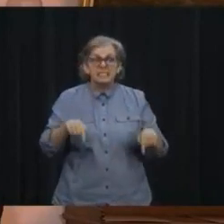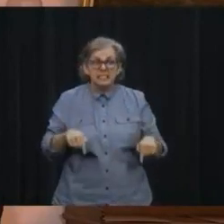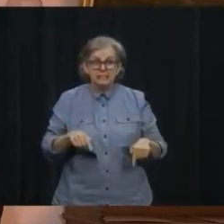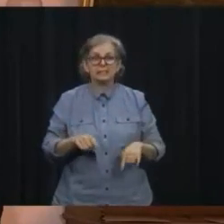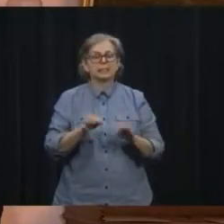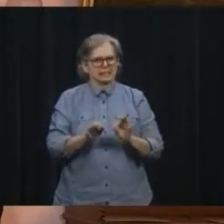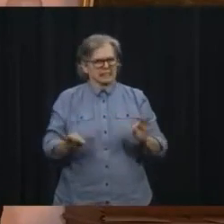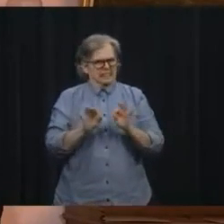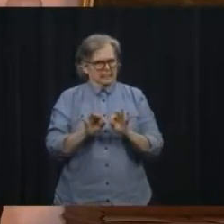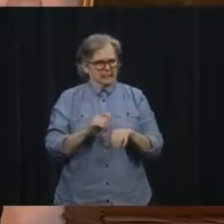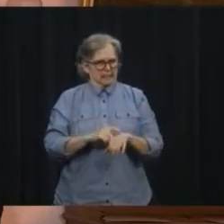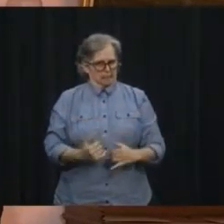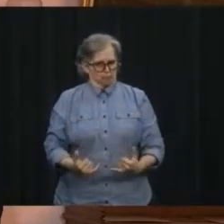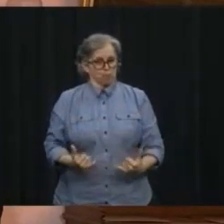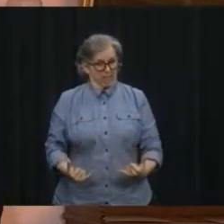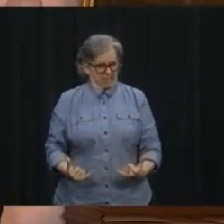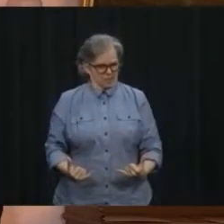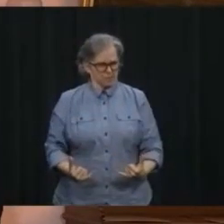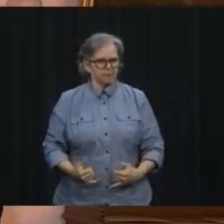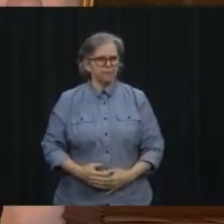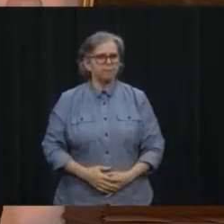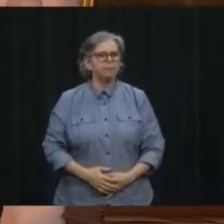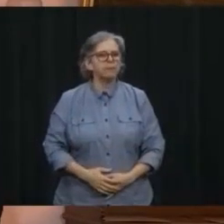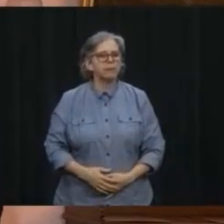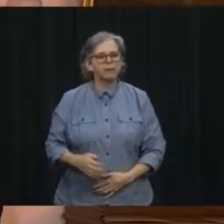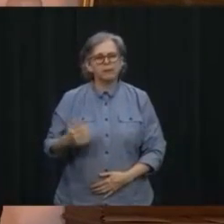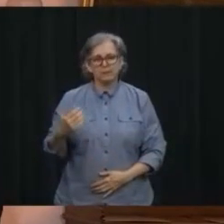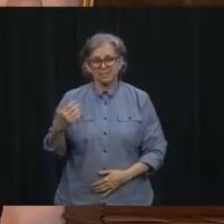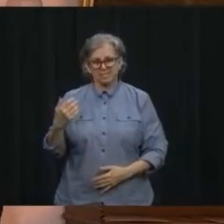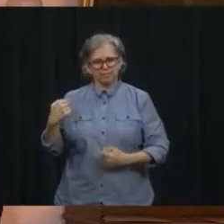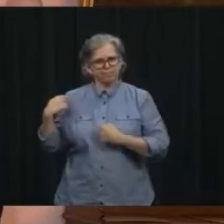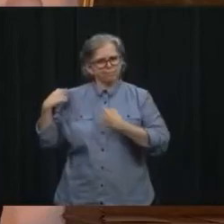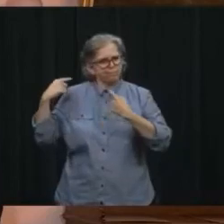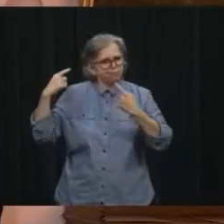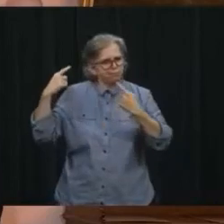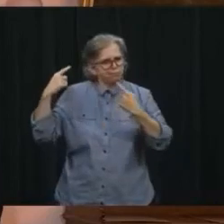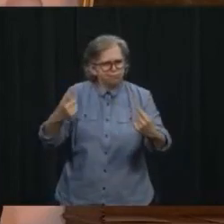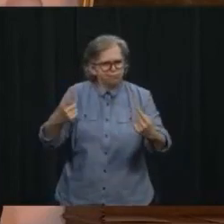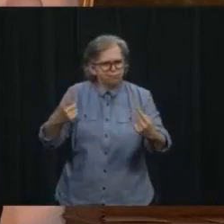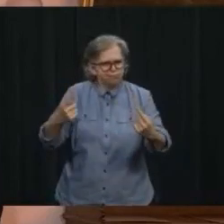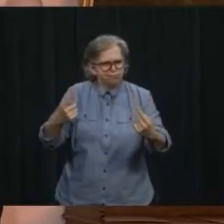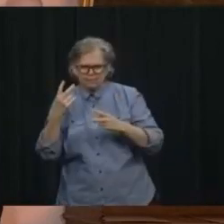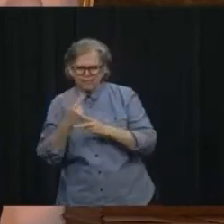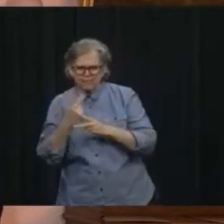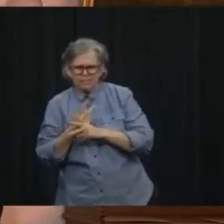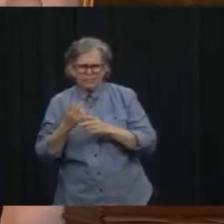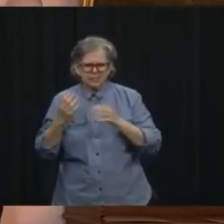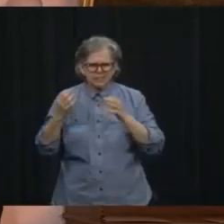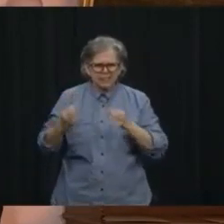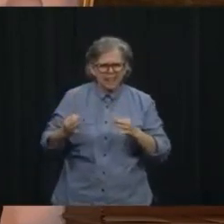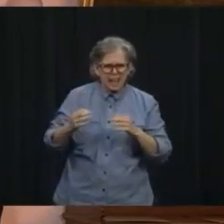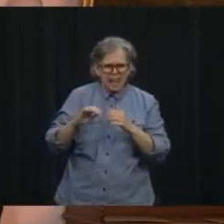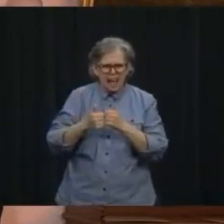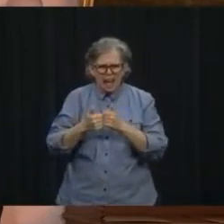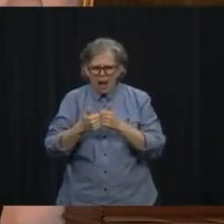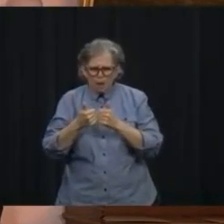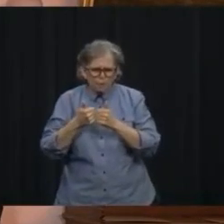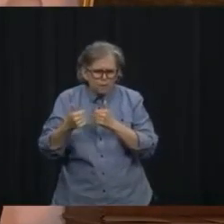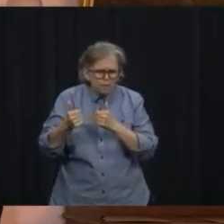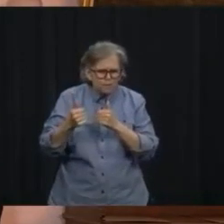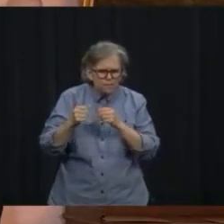We determine, and we have in our own hands, how fast this will